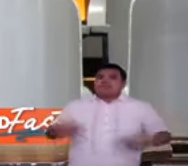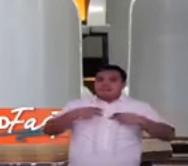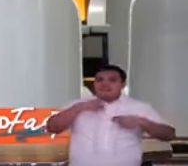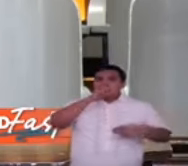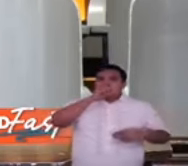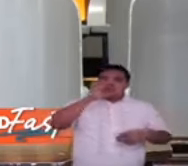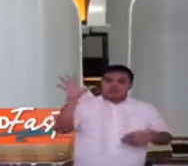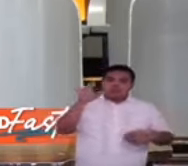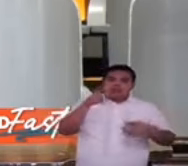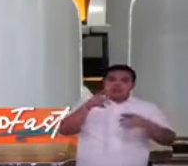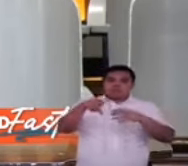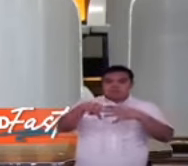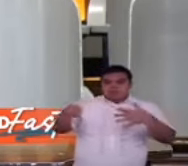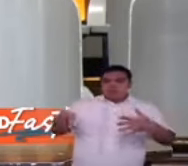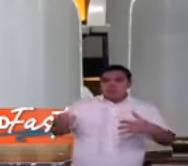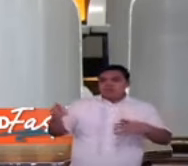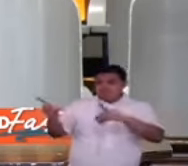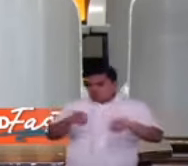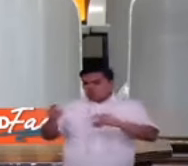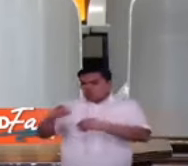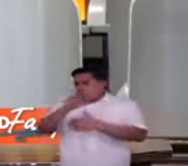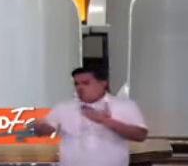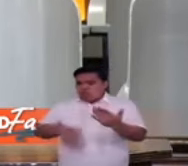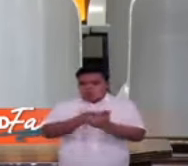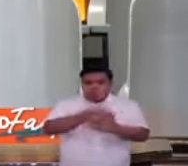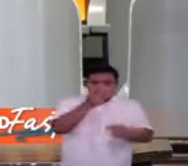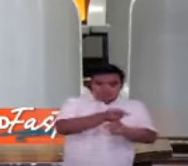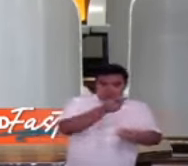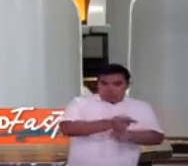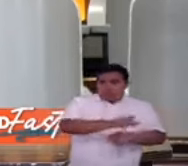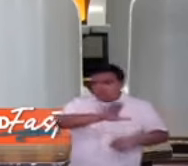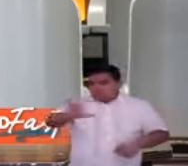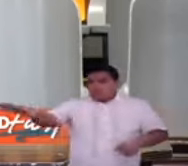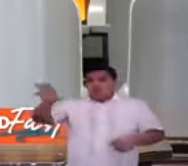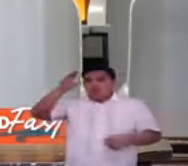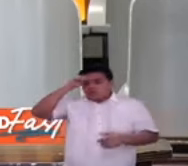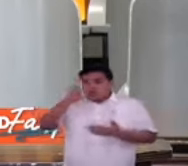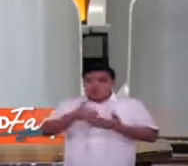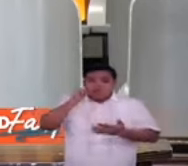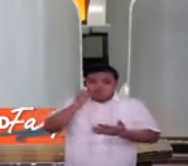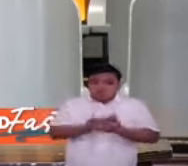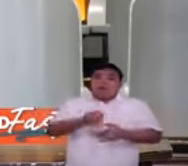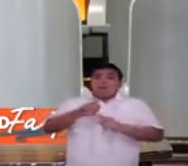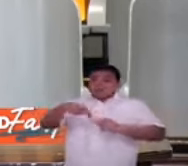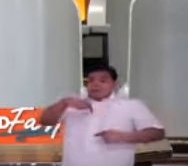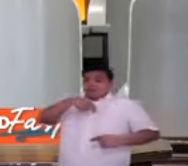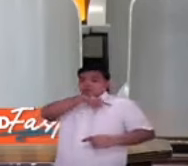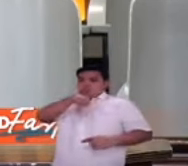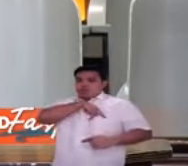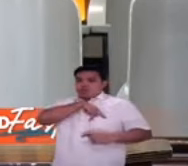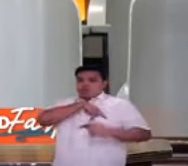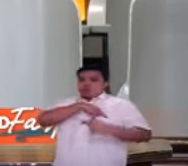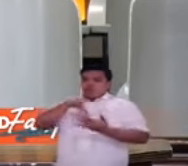proverbs. You can do everything right and your child can choose to rebel against